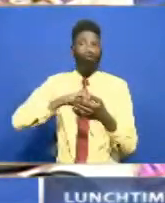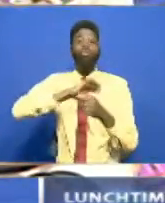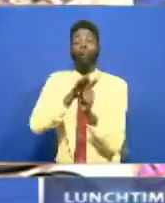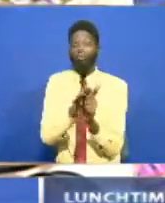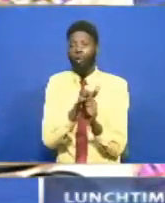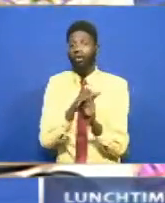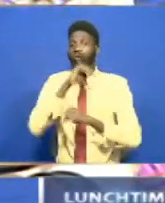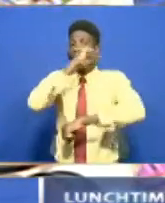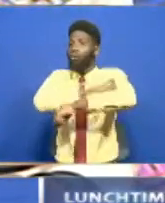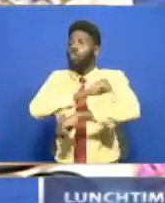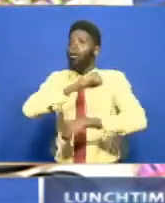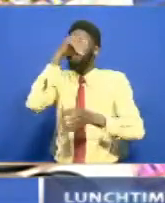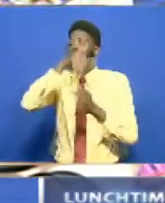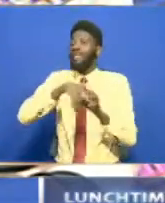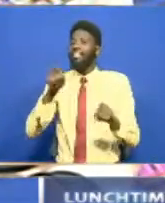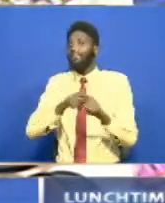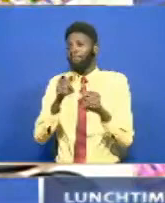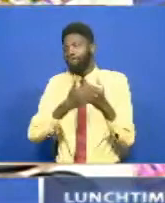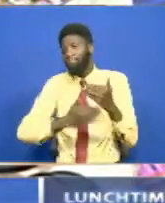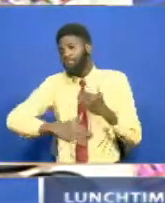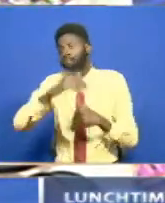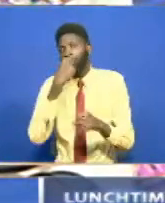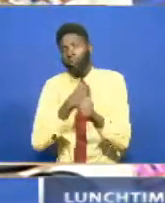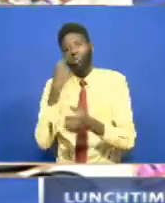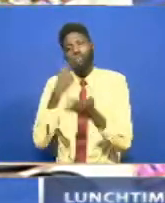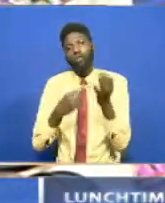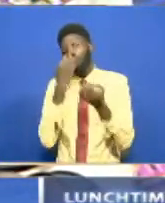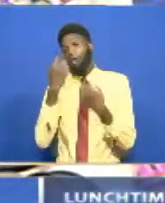way forward. What more can you tell us?